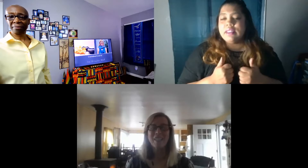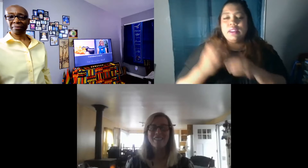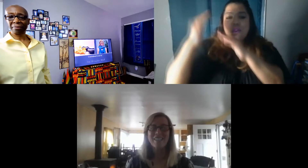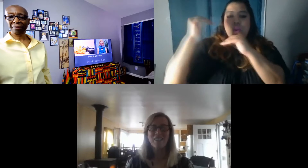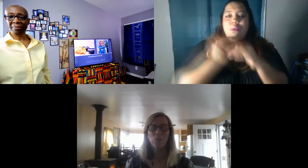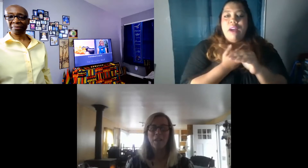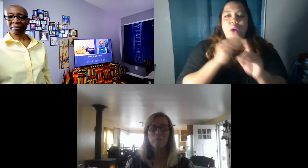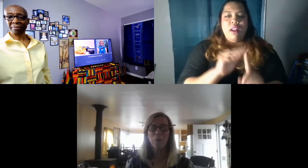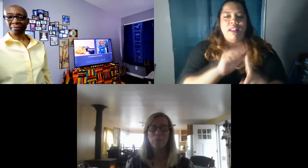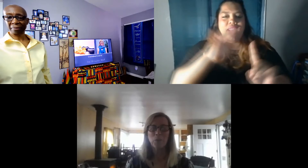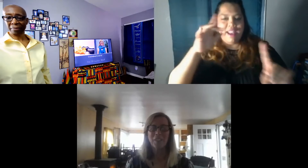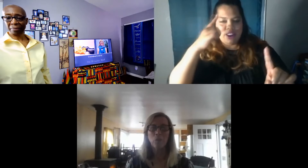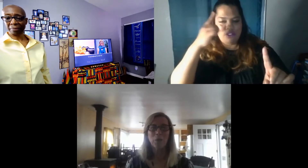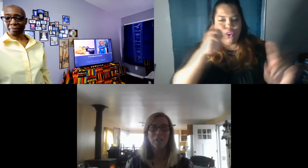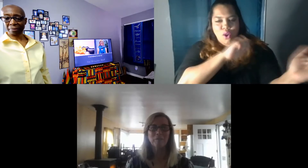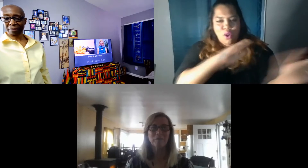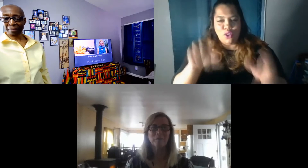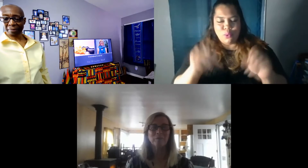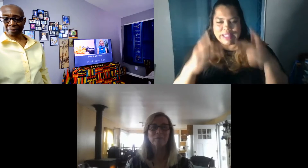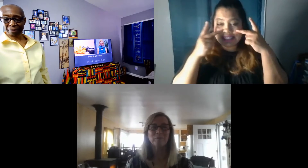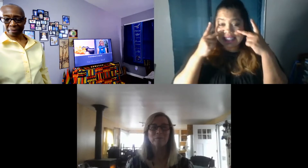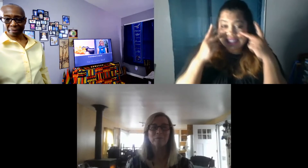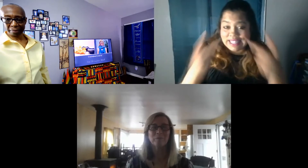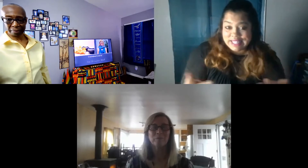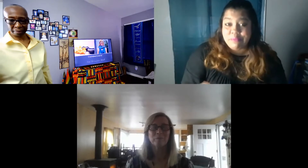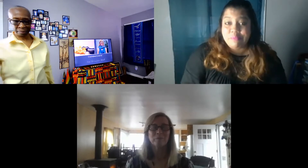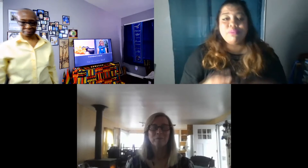Good morning, CSL Greater Baltimore, and welcome.